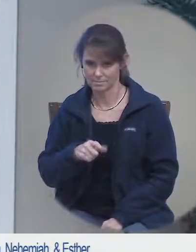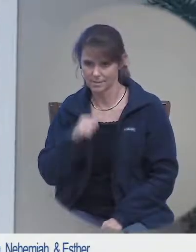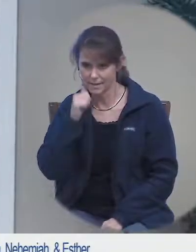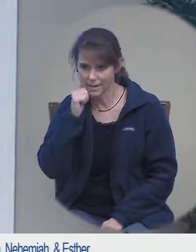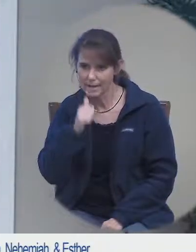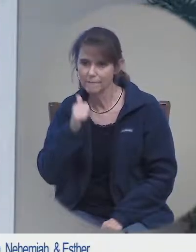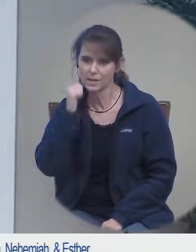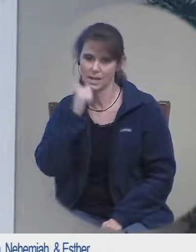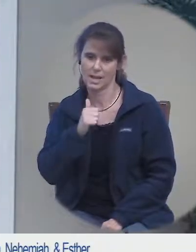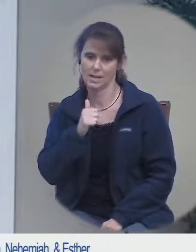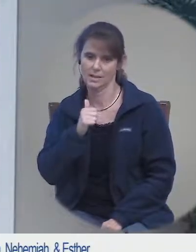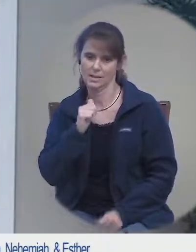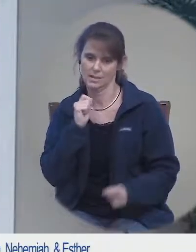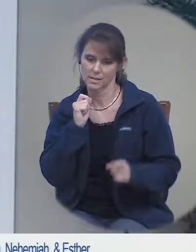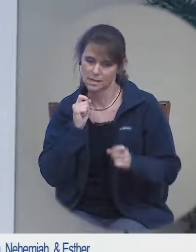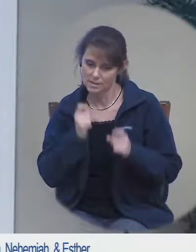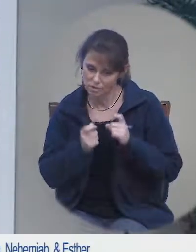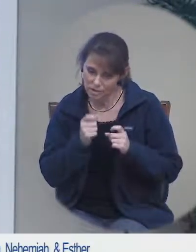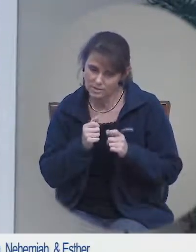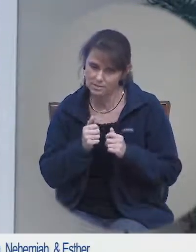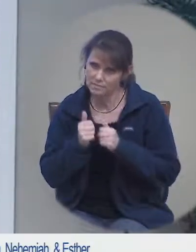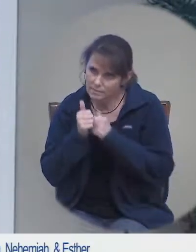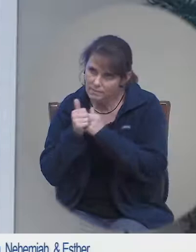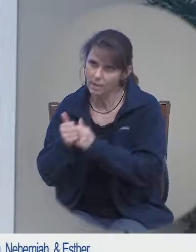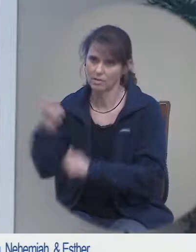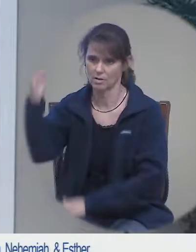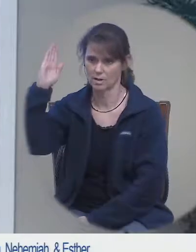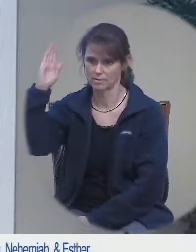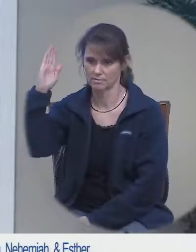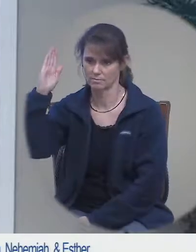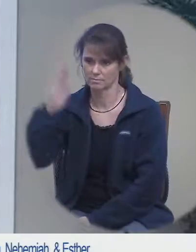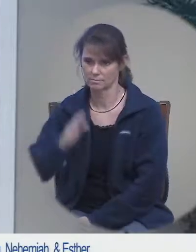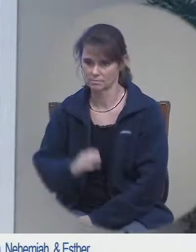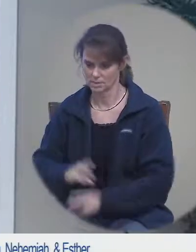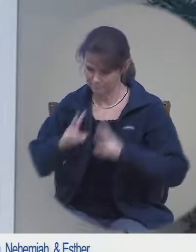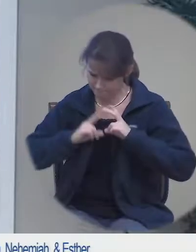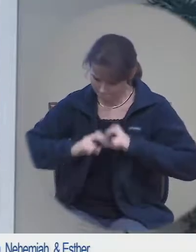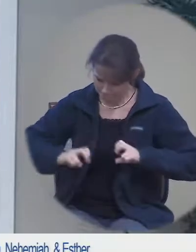The final point I would make here is